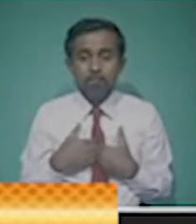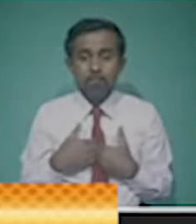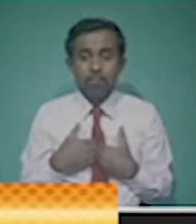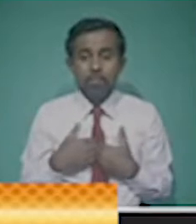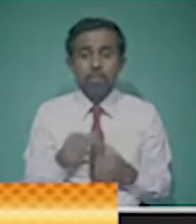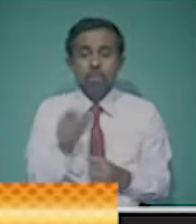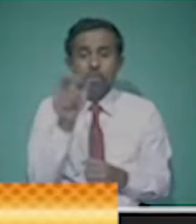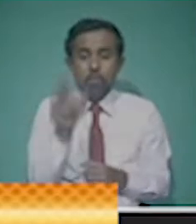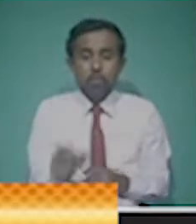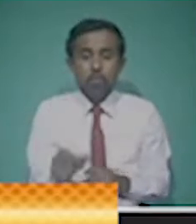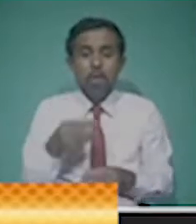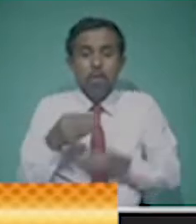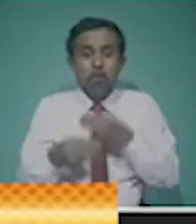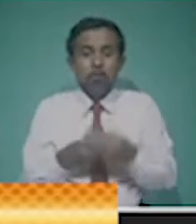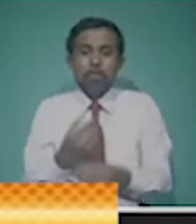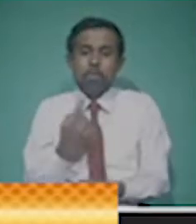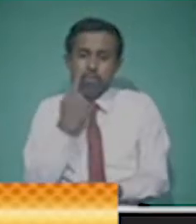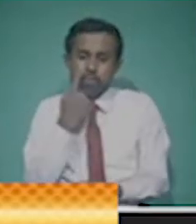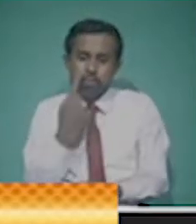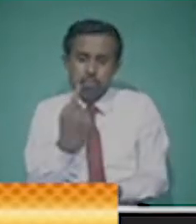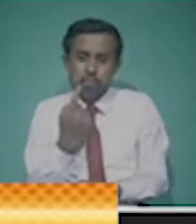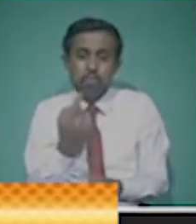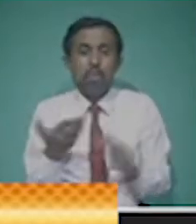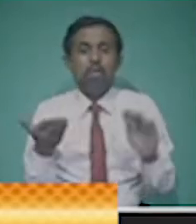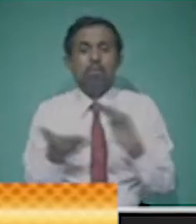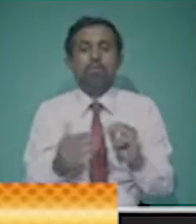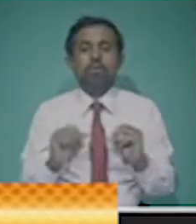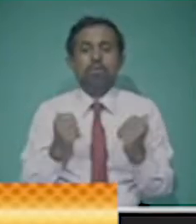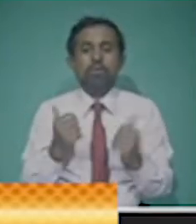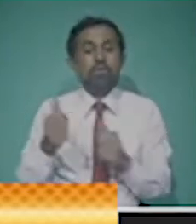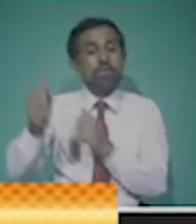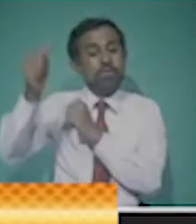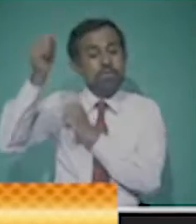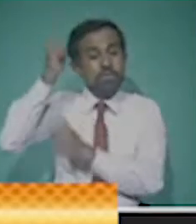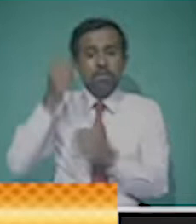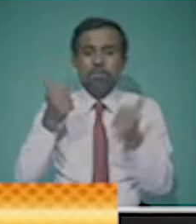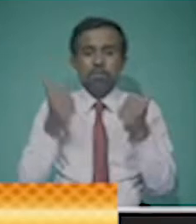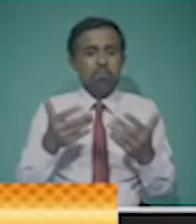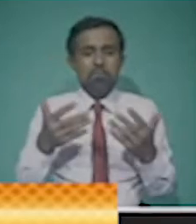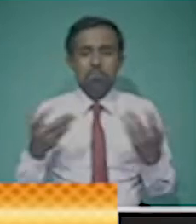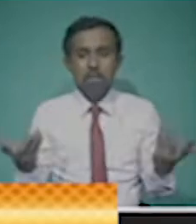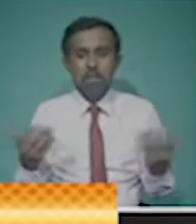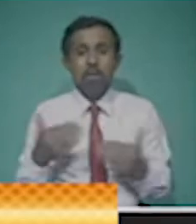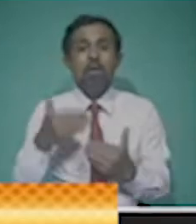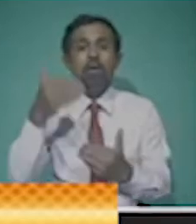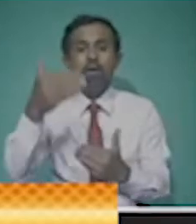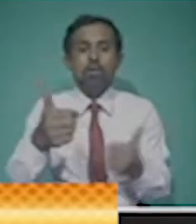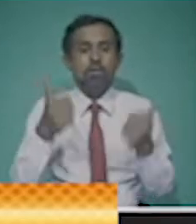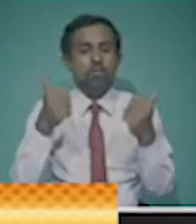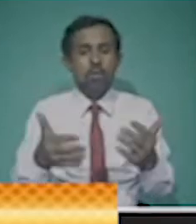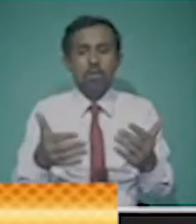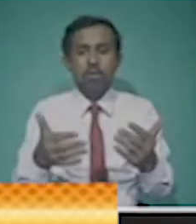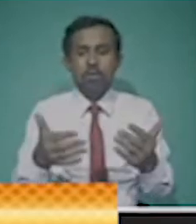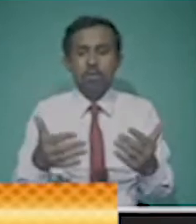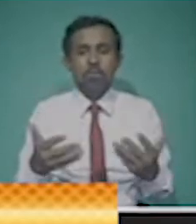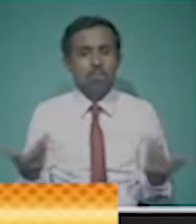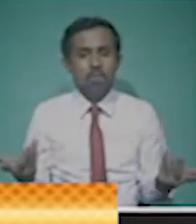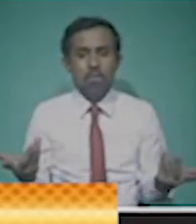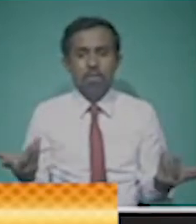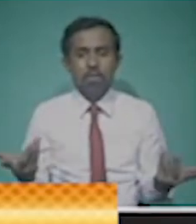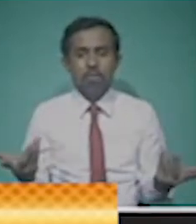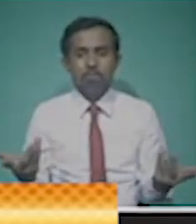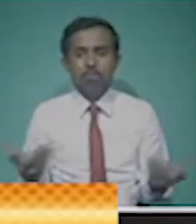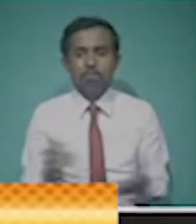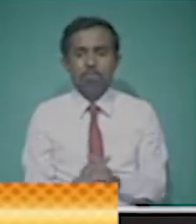now. Circular number DST stroke, HO stroke, 14 stroke, SS stroke, NOT 5 stroke, NOT 1 stroke, NOT